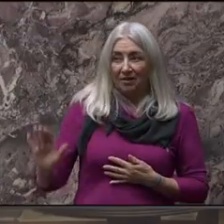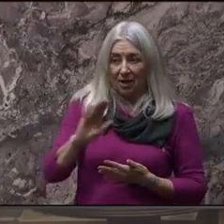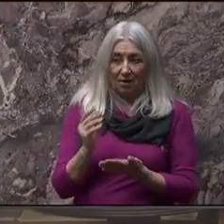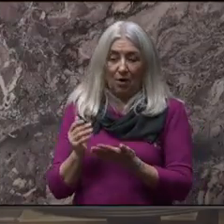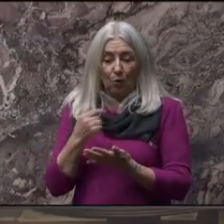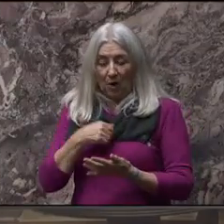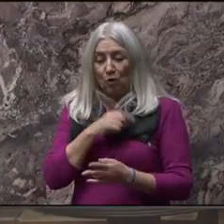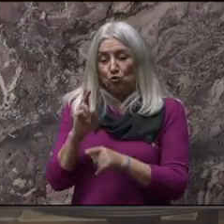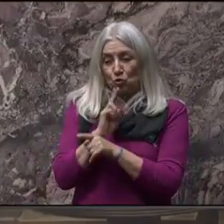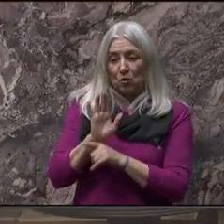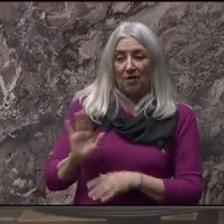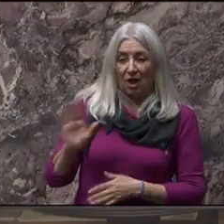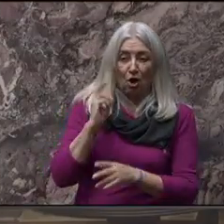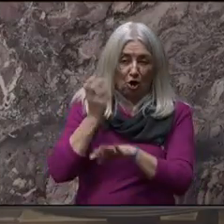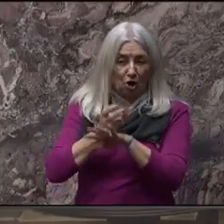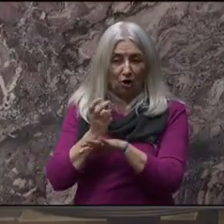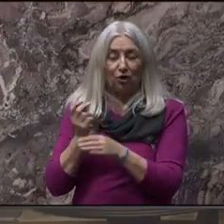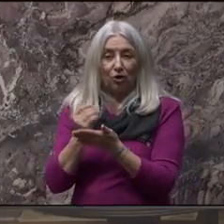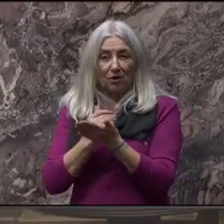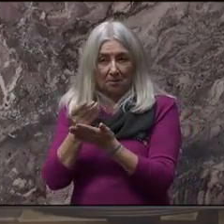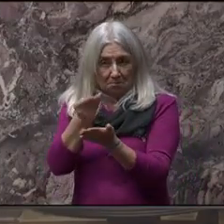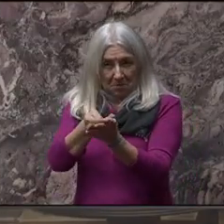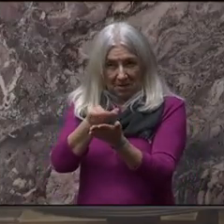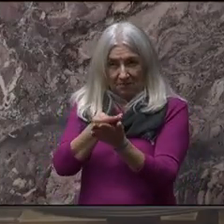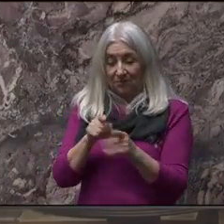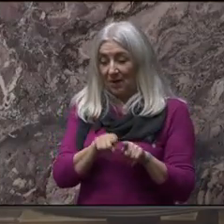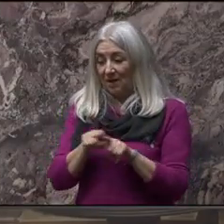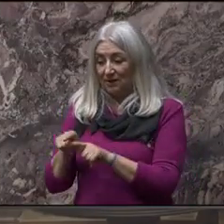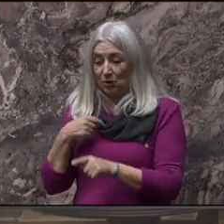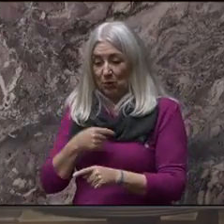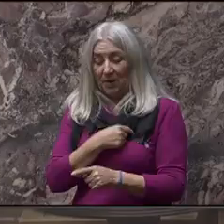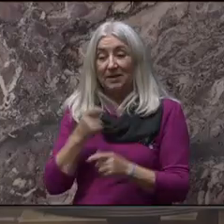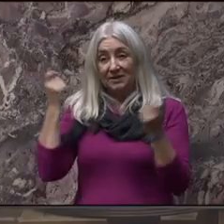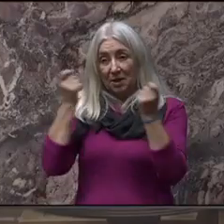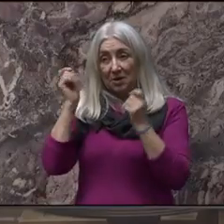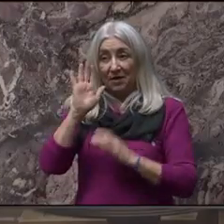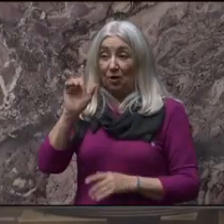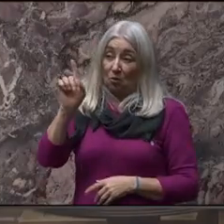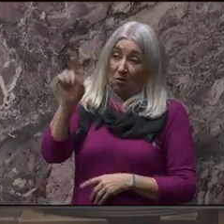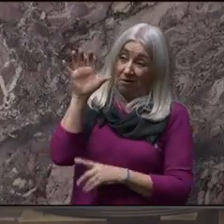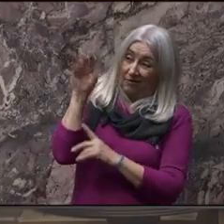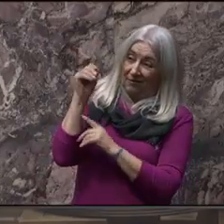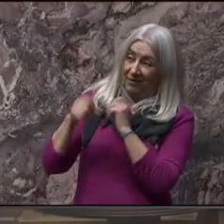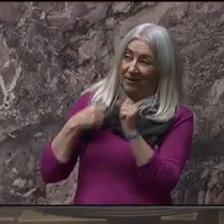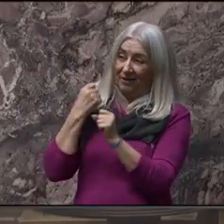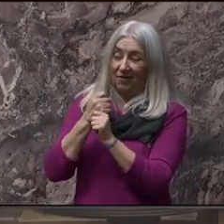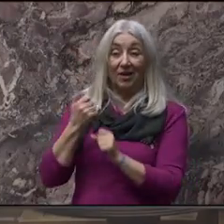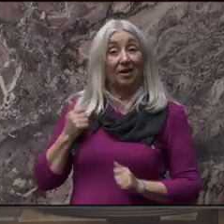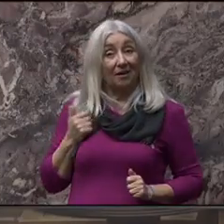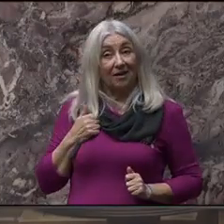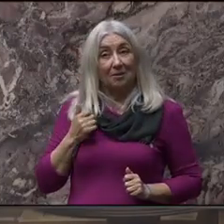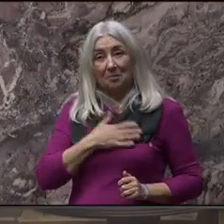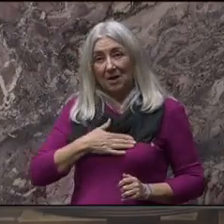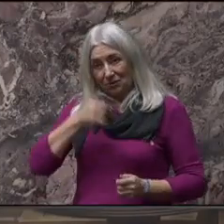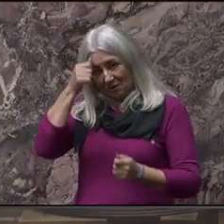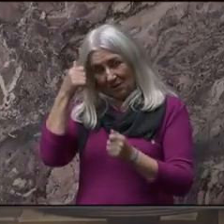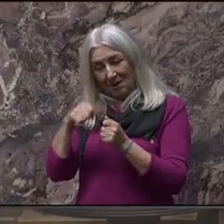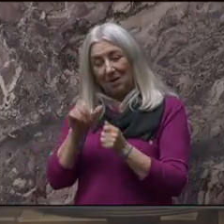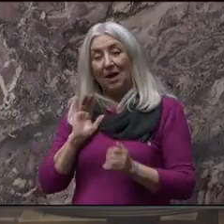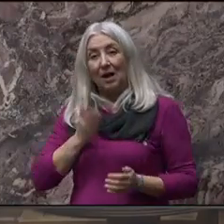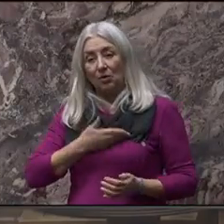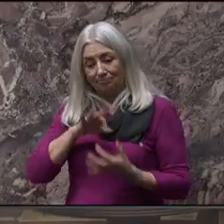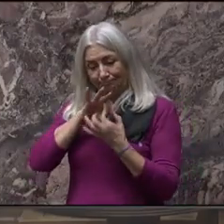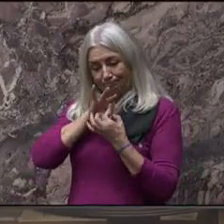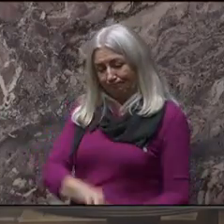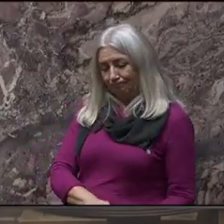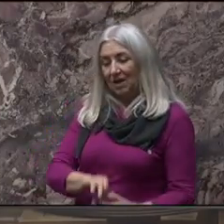money. As we celebrate Canada's sesquicentennial this year, let us remember our connection to the land